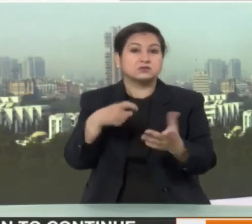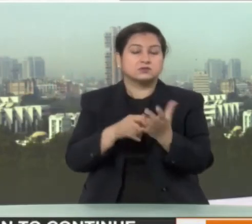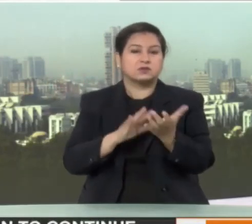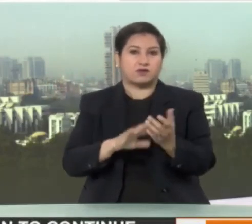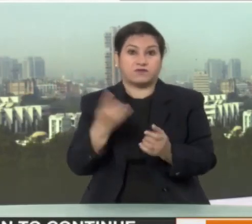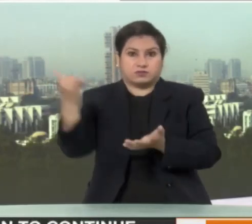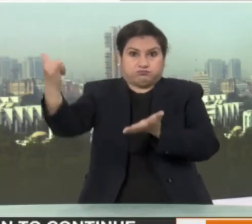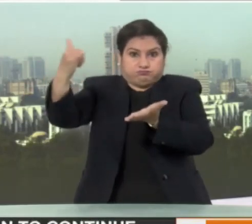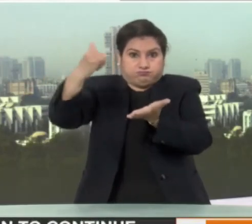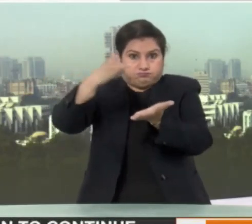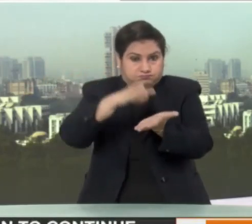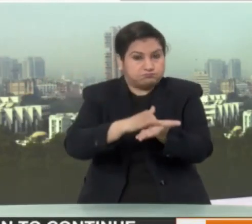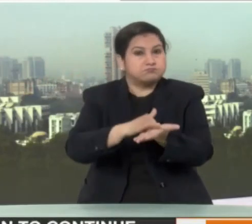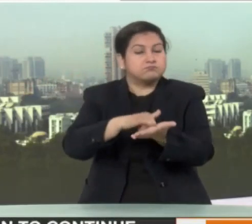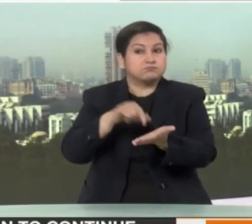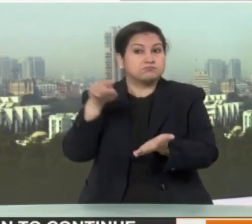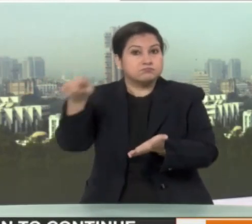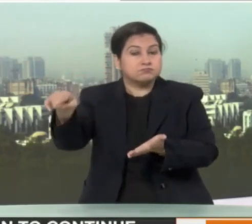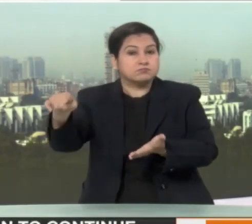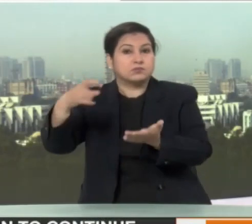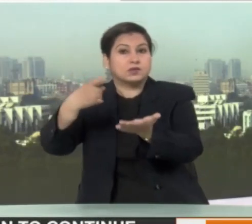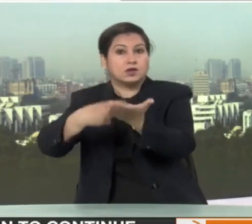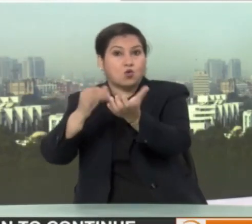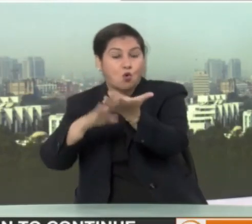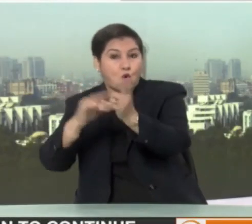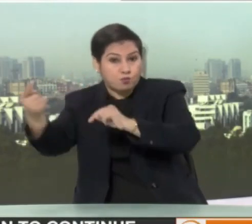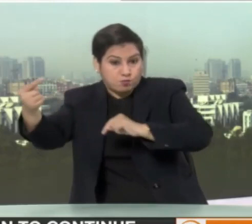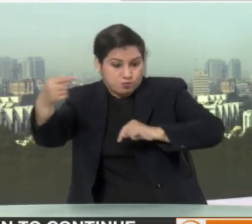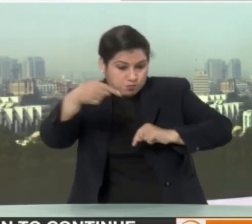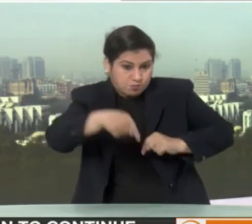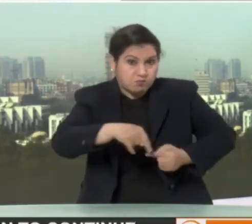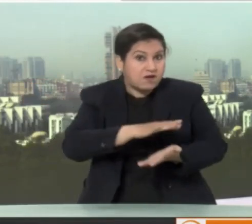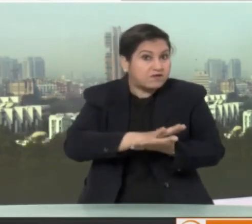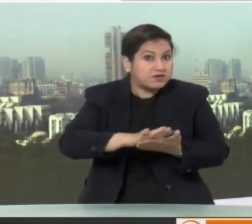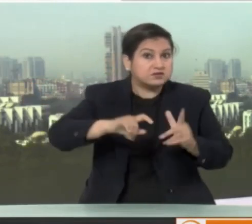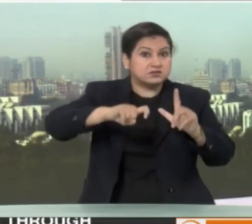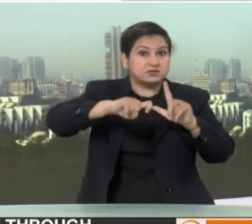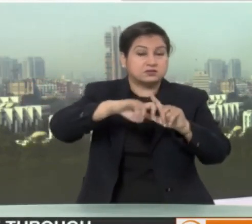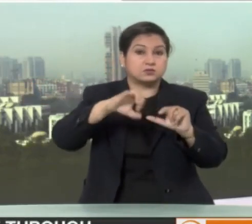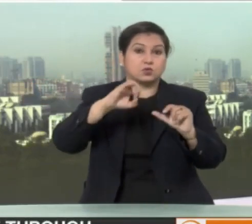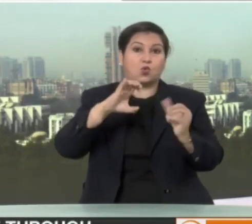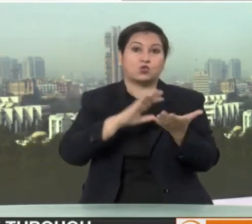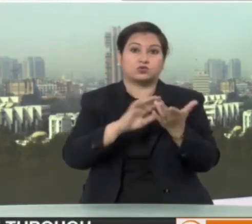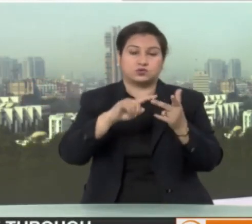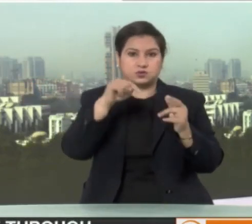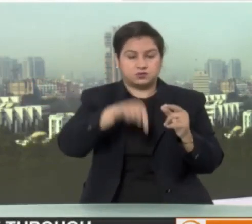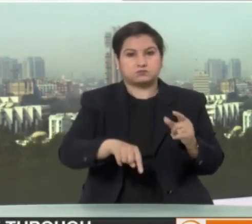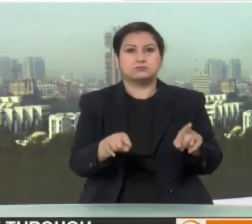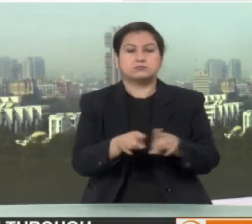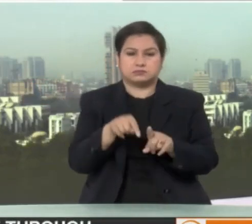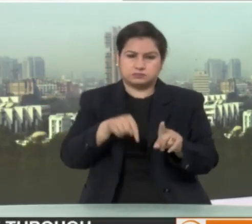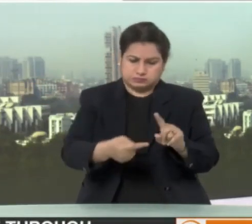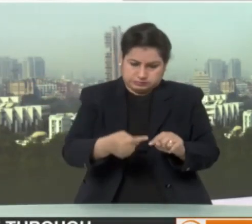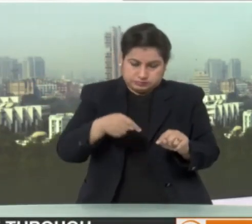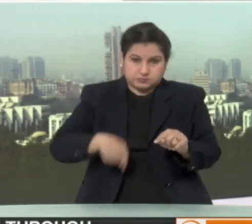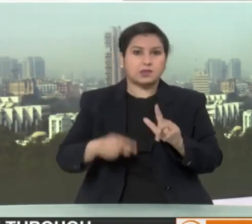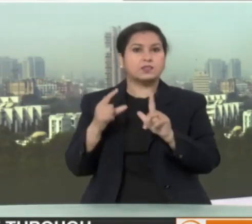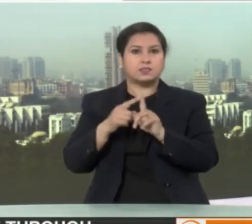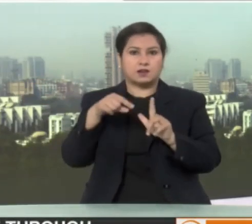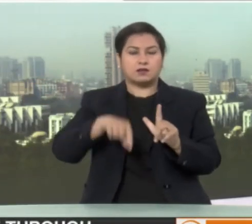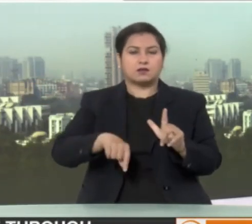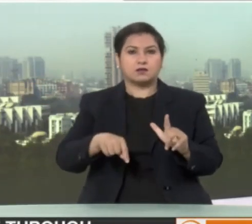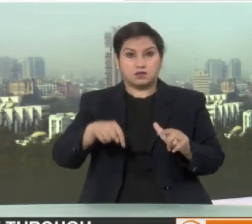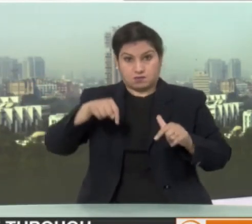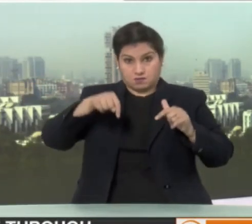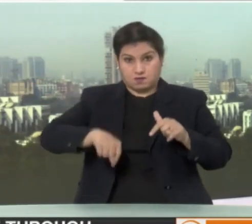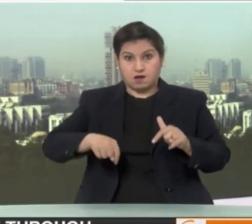flight is going from Rome to Kochi, and on the way it will also stop at Delhi. So we have